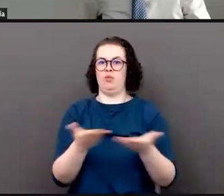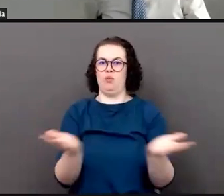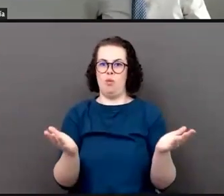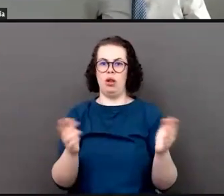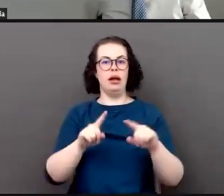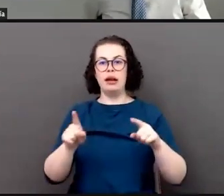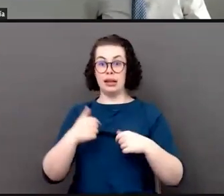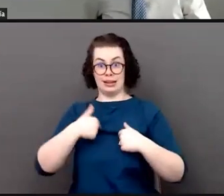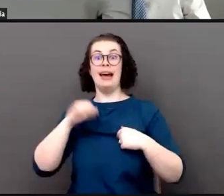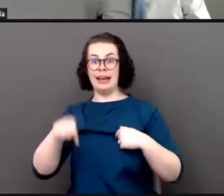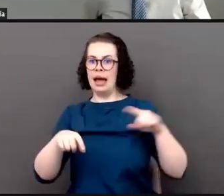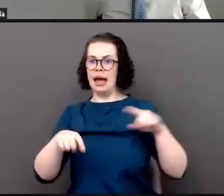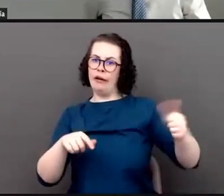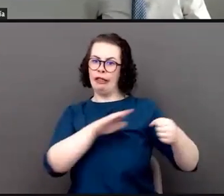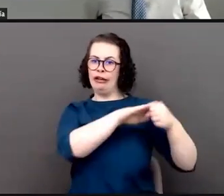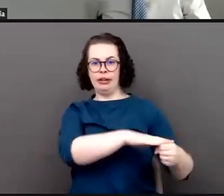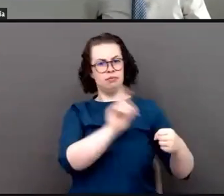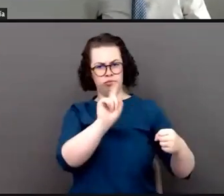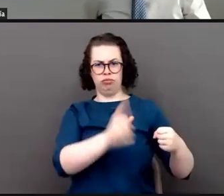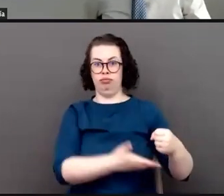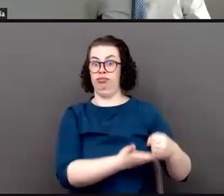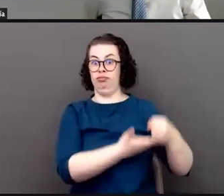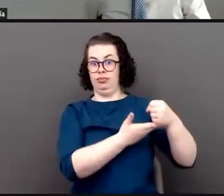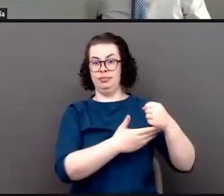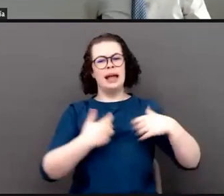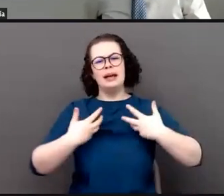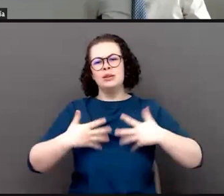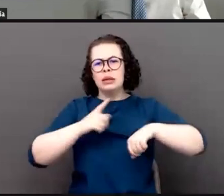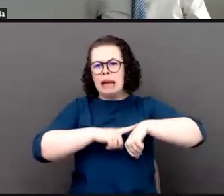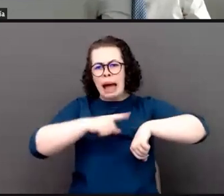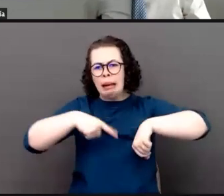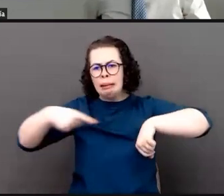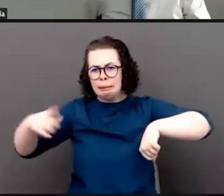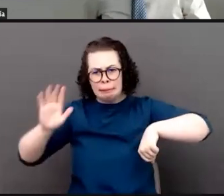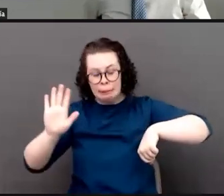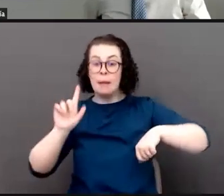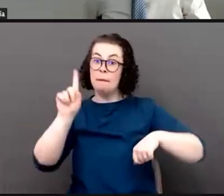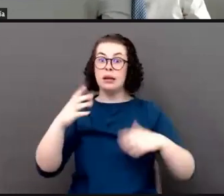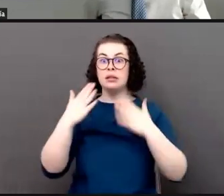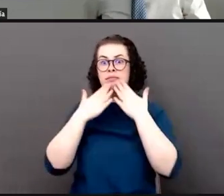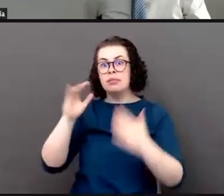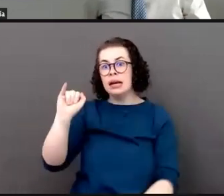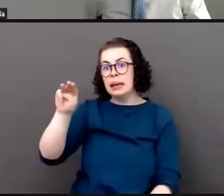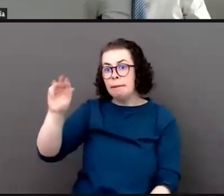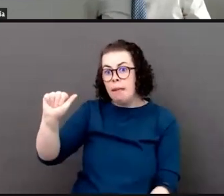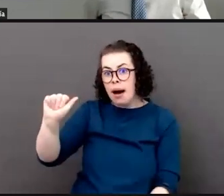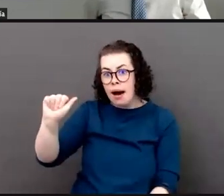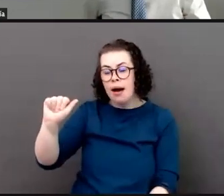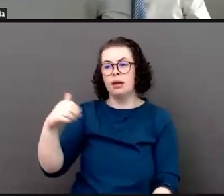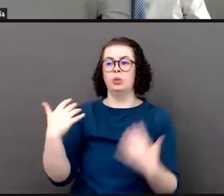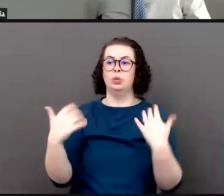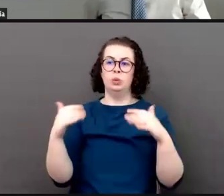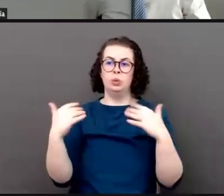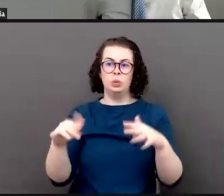finish without saying thank you very much to Inmaculada Placencia for his idea for launch this